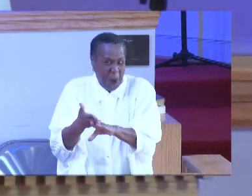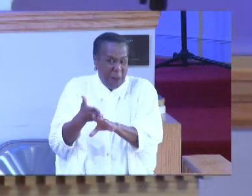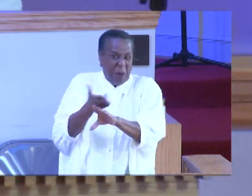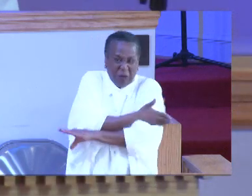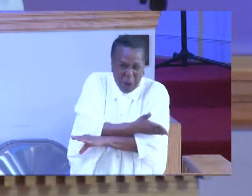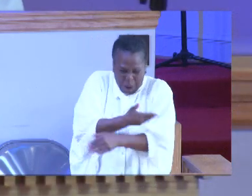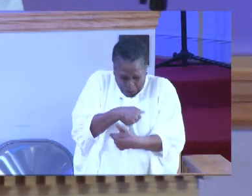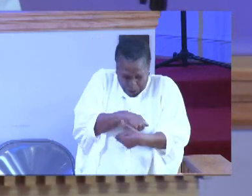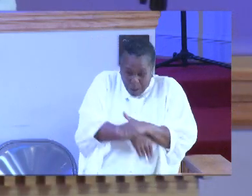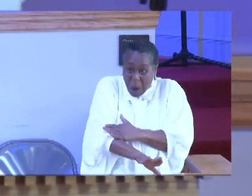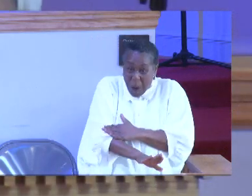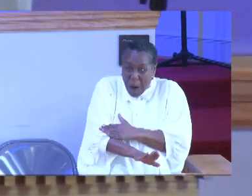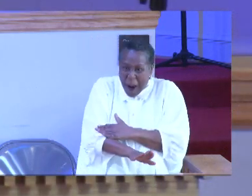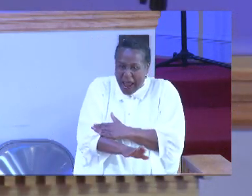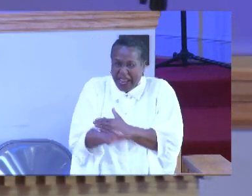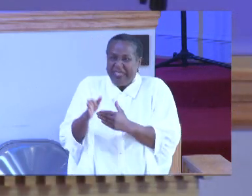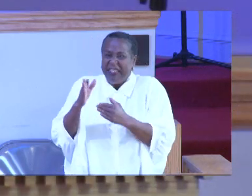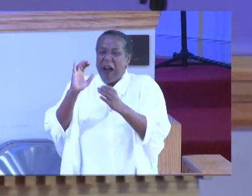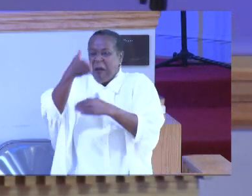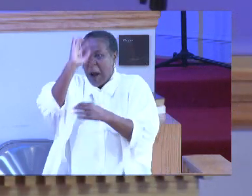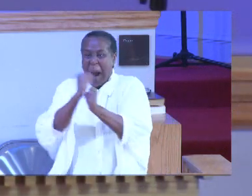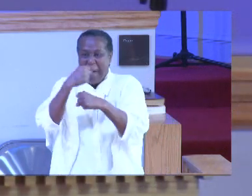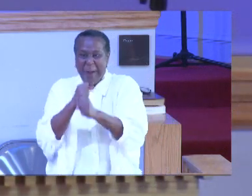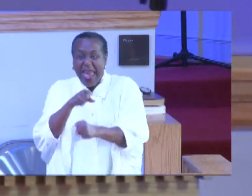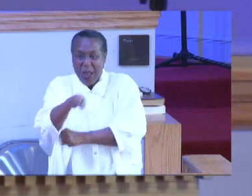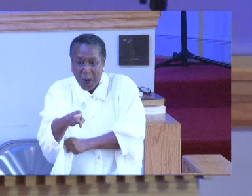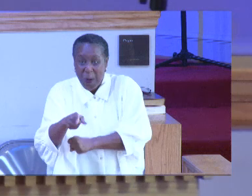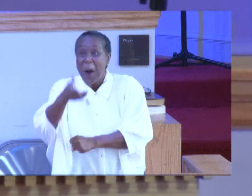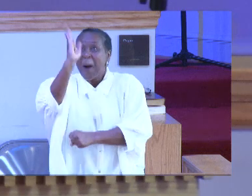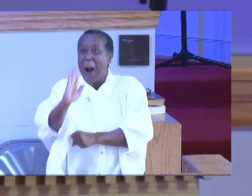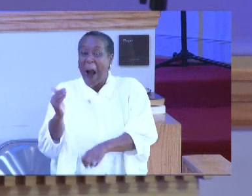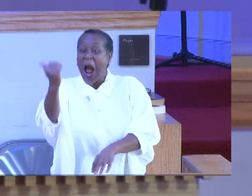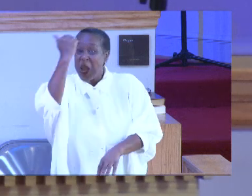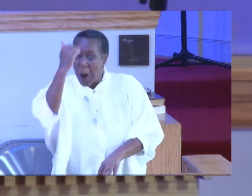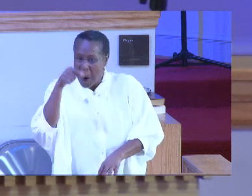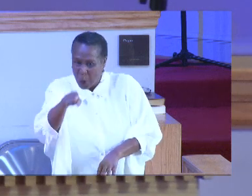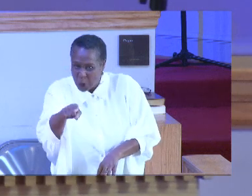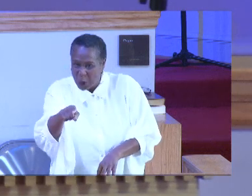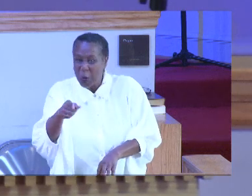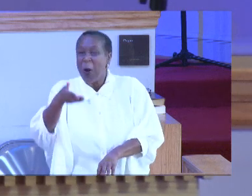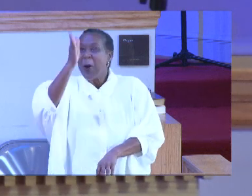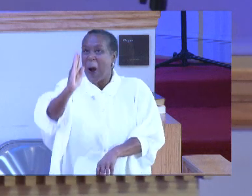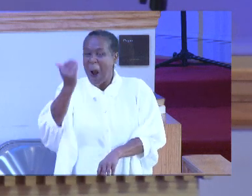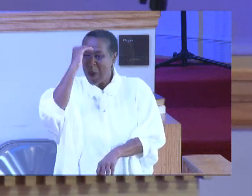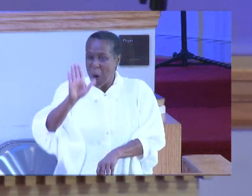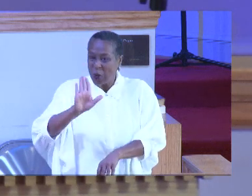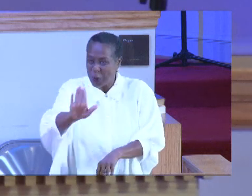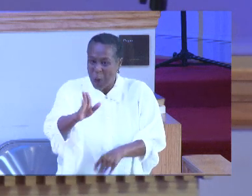knit in your mother's womb, he knows you by your name.